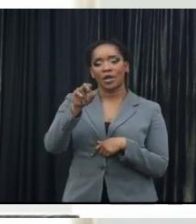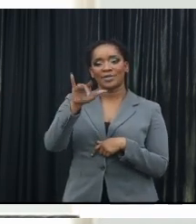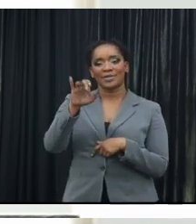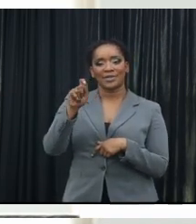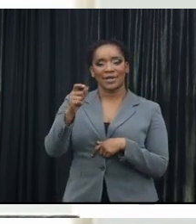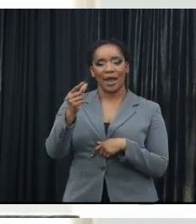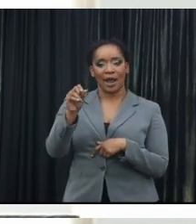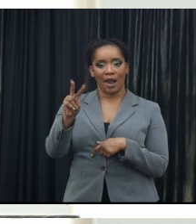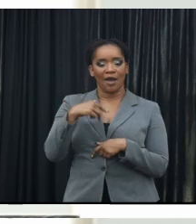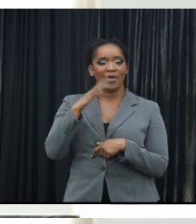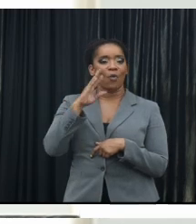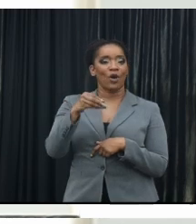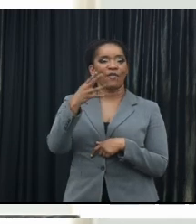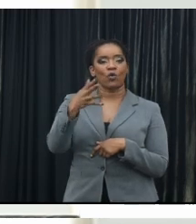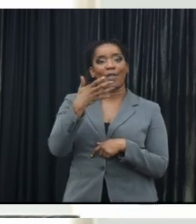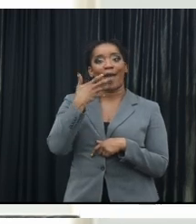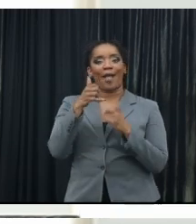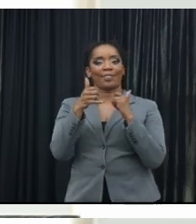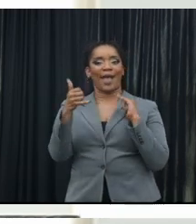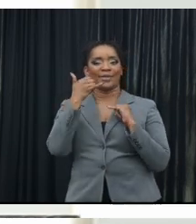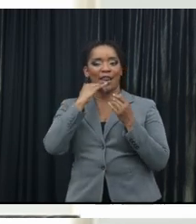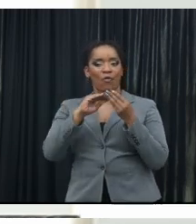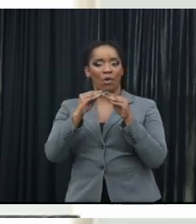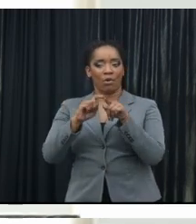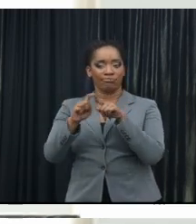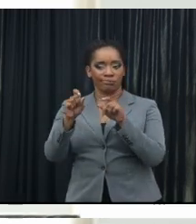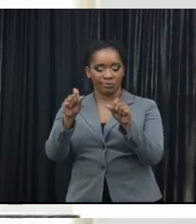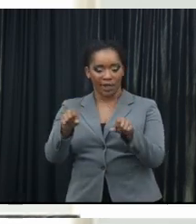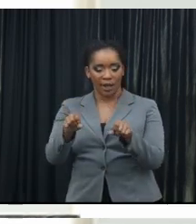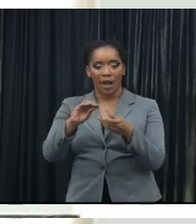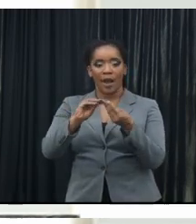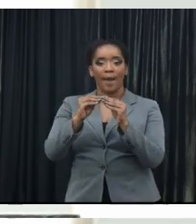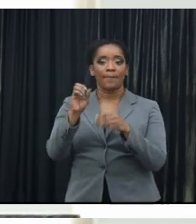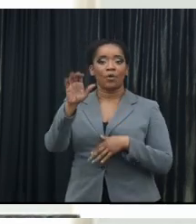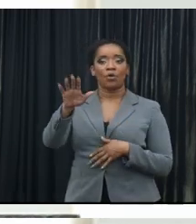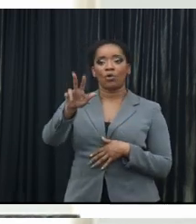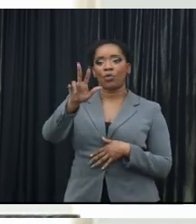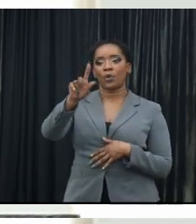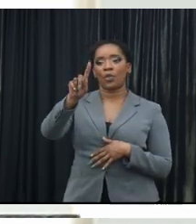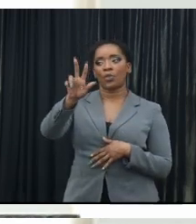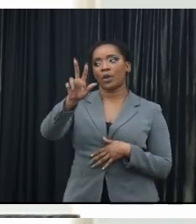you the hotline telephone number, so get your pens out. That number is